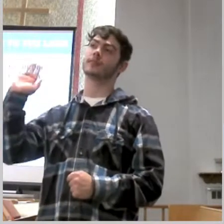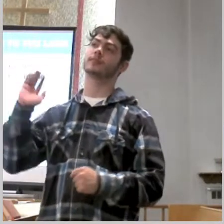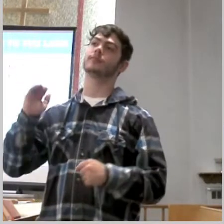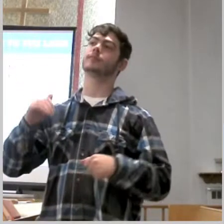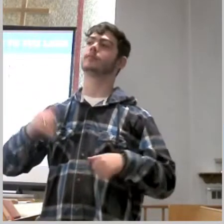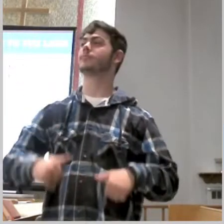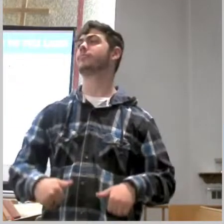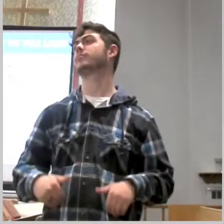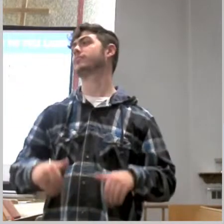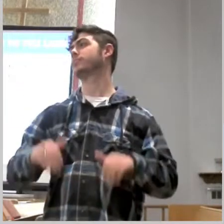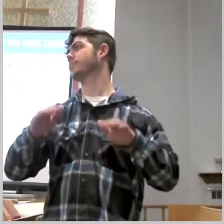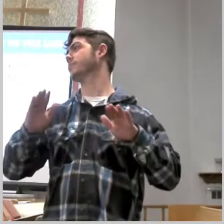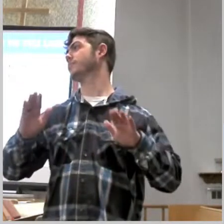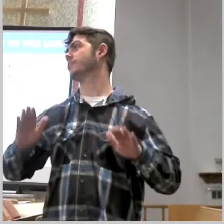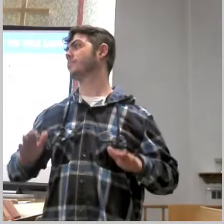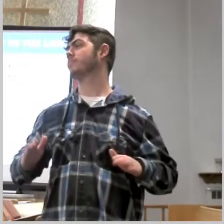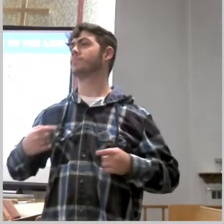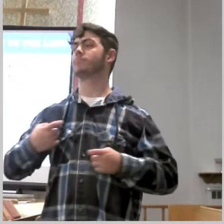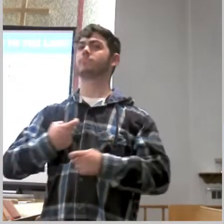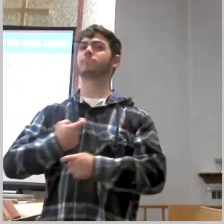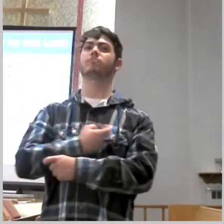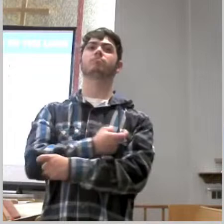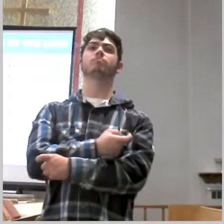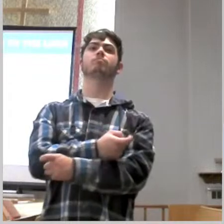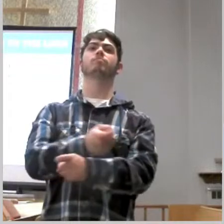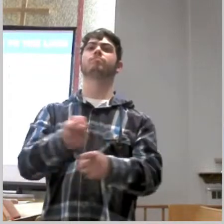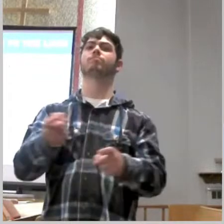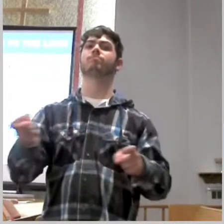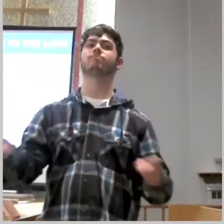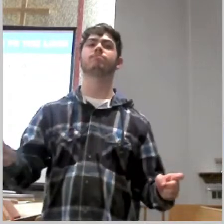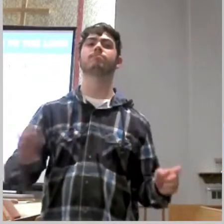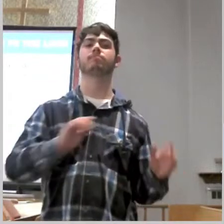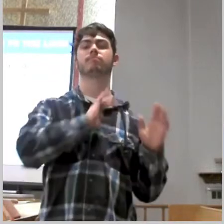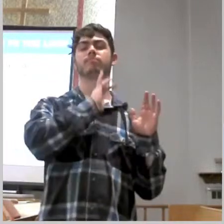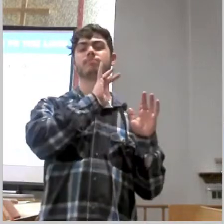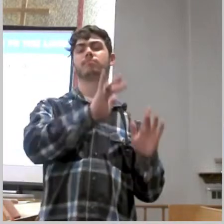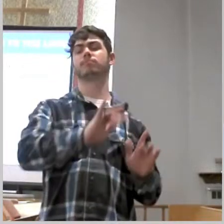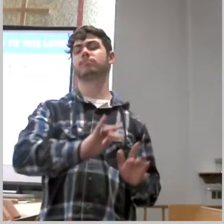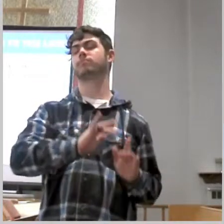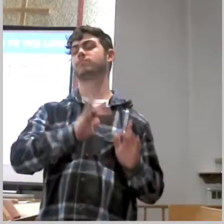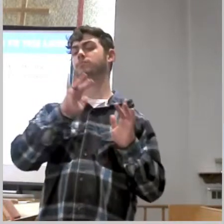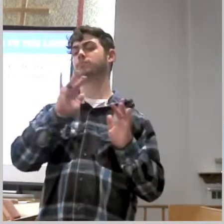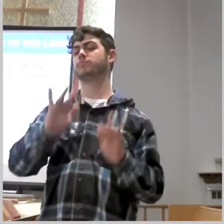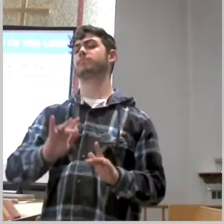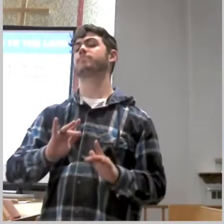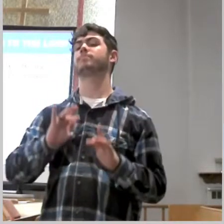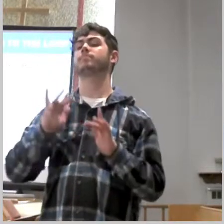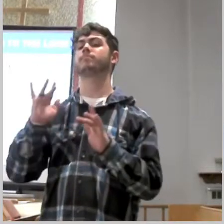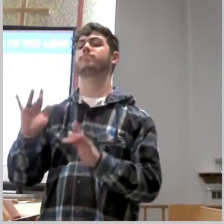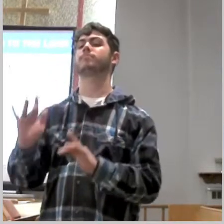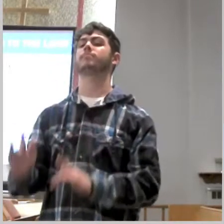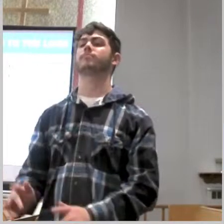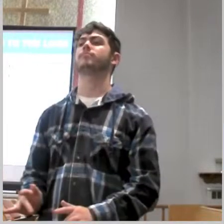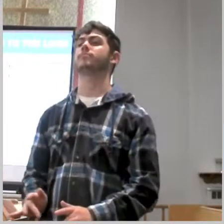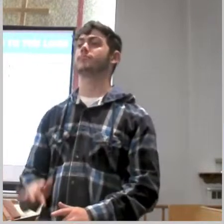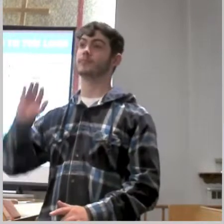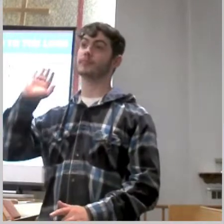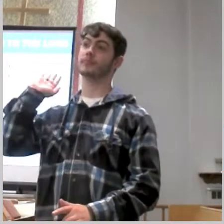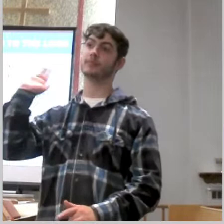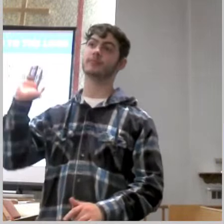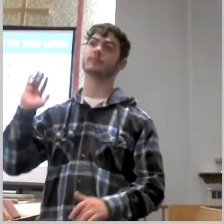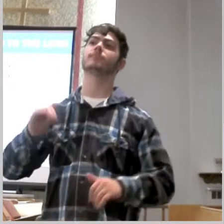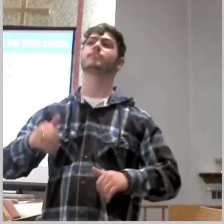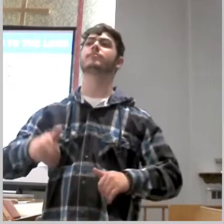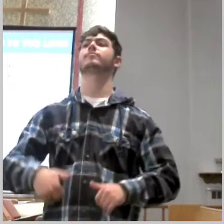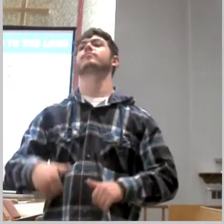Oh, mercy is flowing. Mercy is